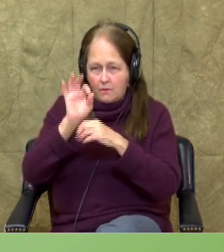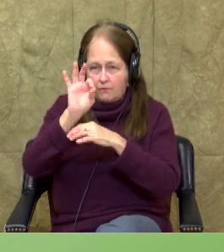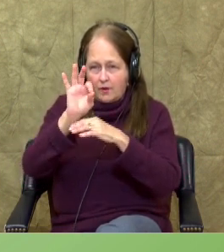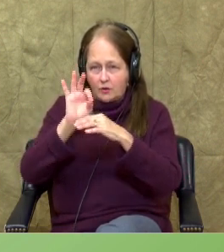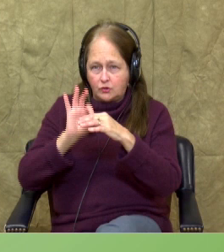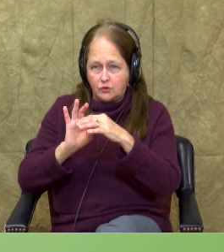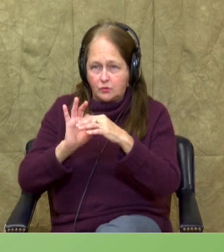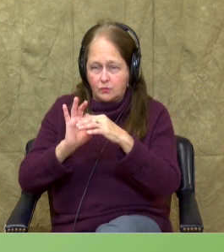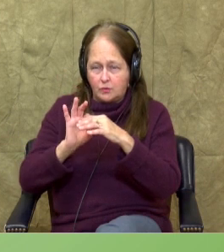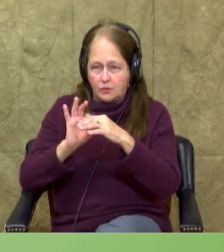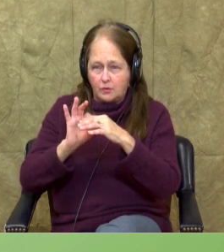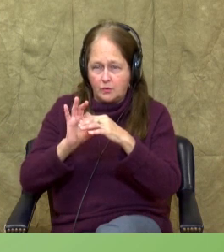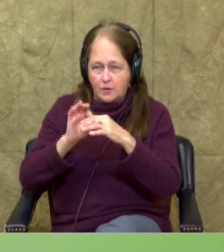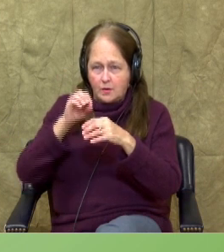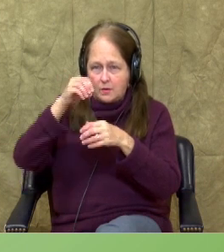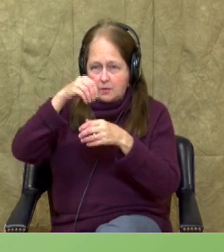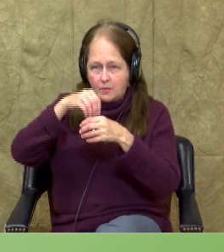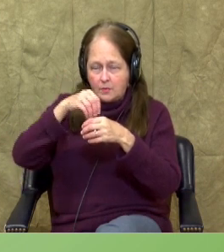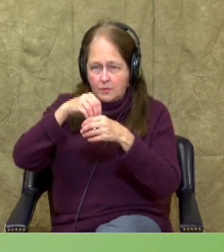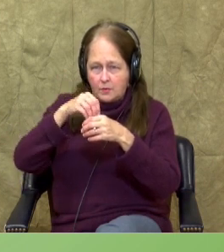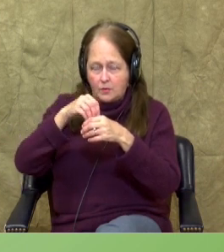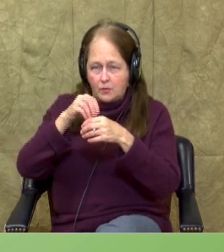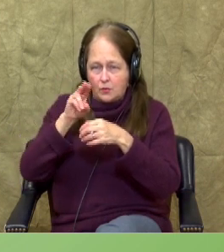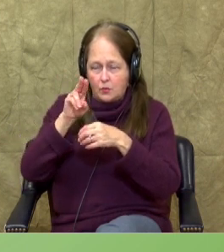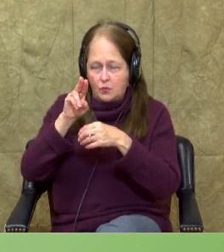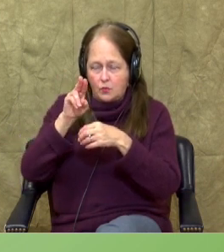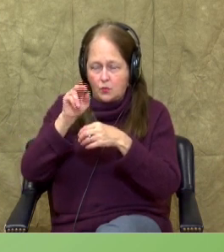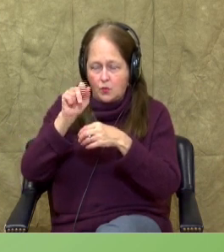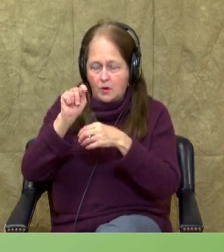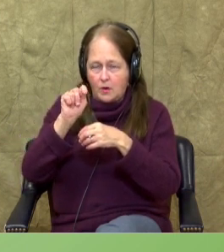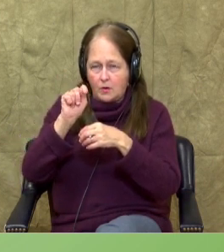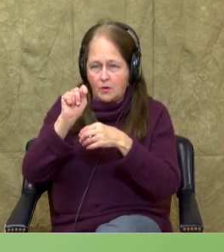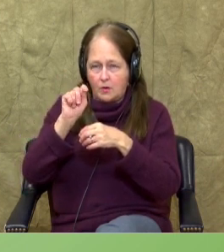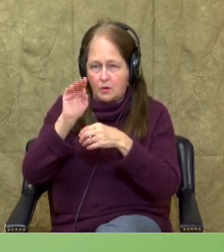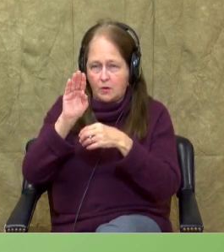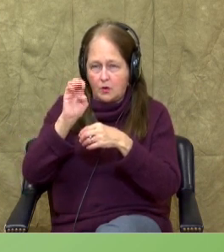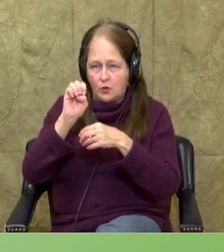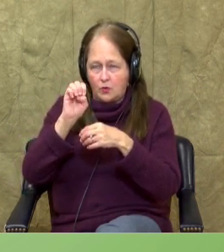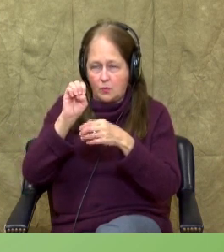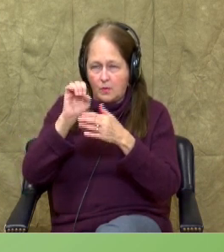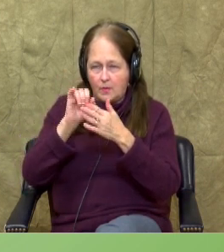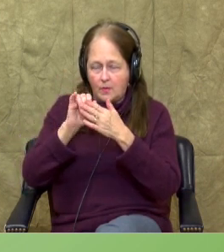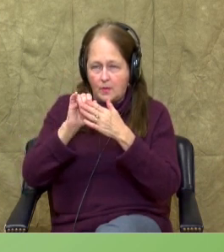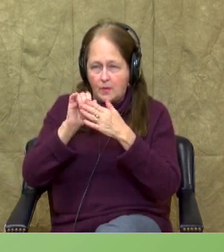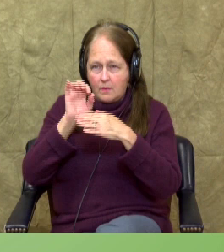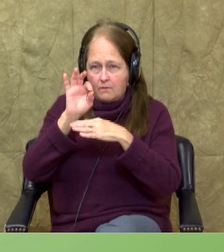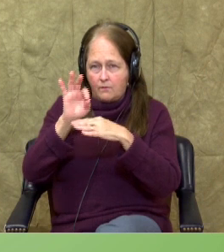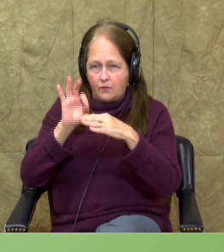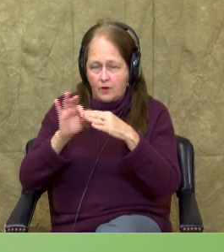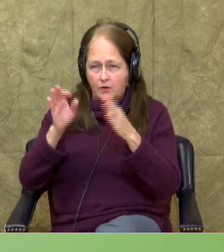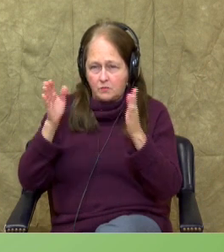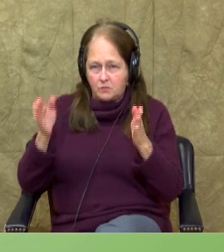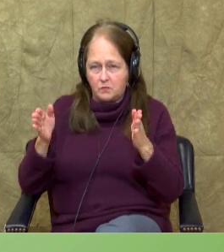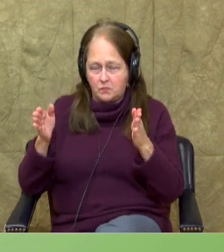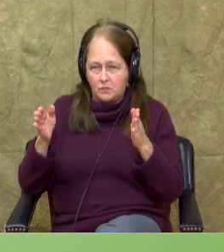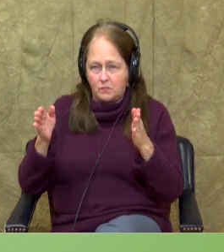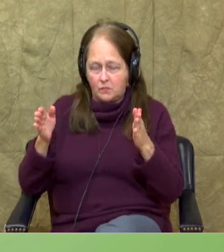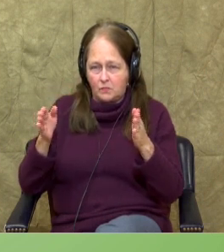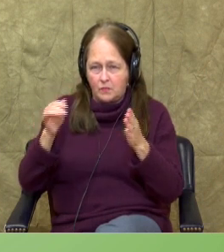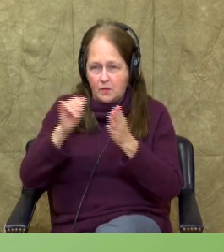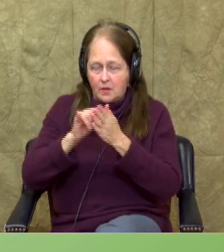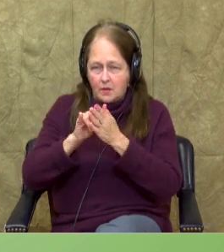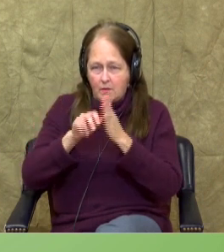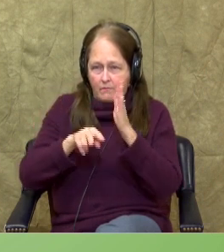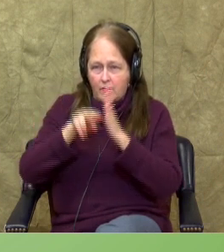lengths by packing it with unit cubes of the appropriate unit fraction edge lengths, and show that the volume is